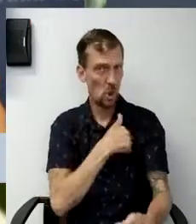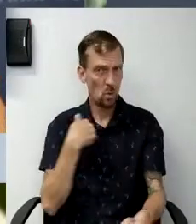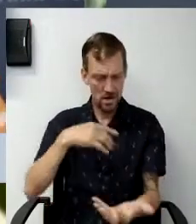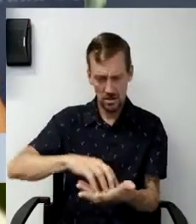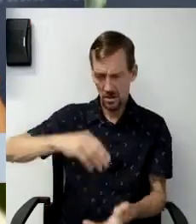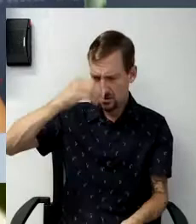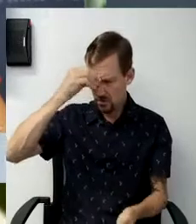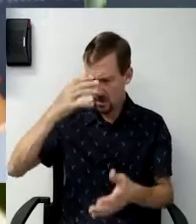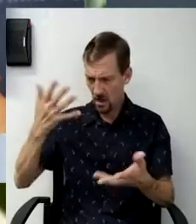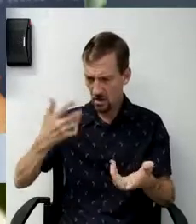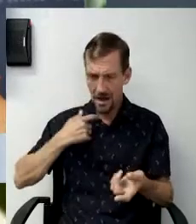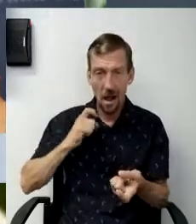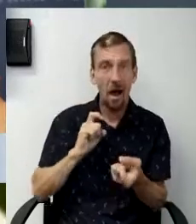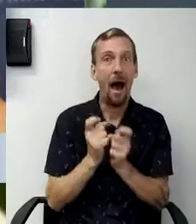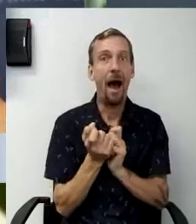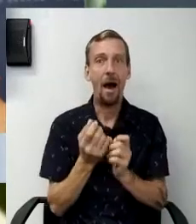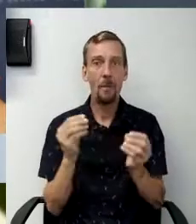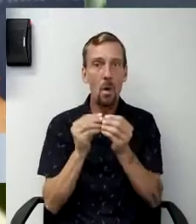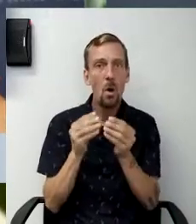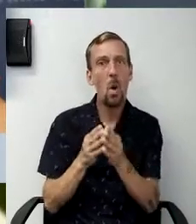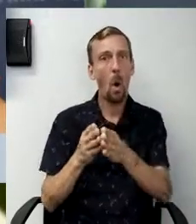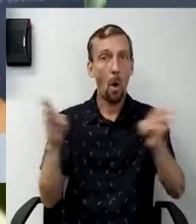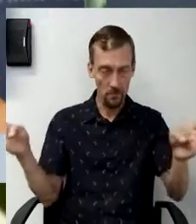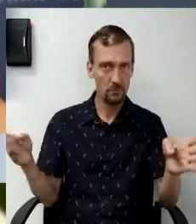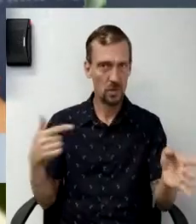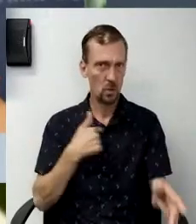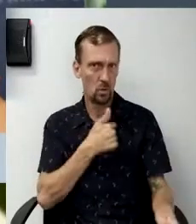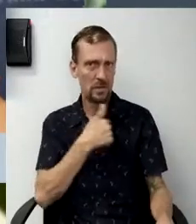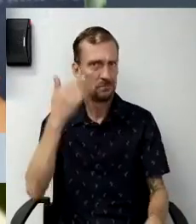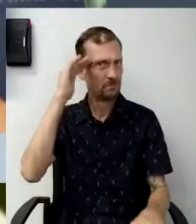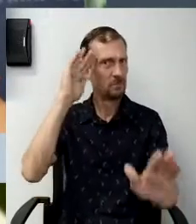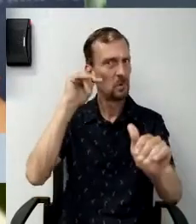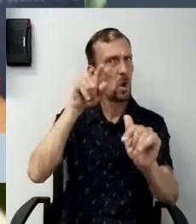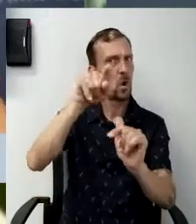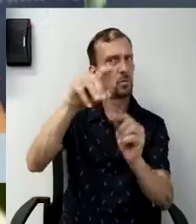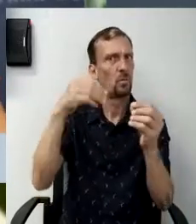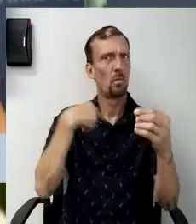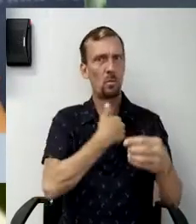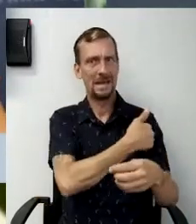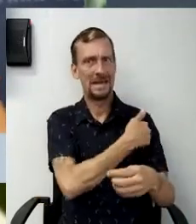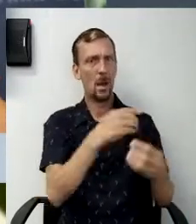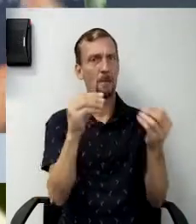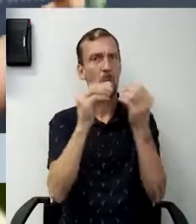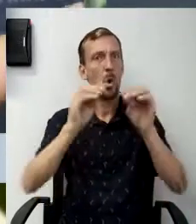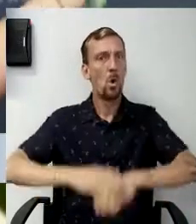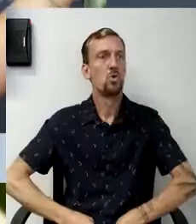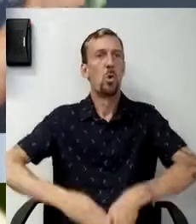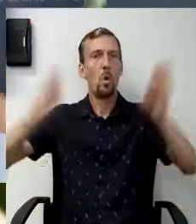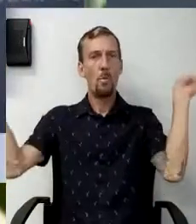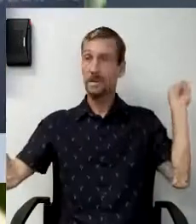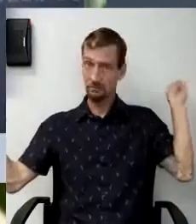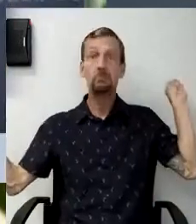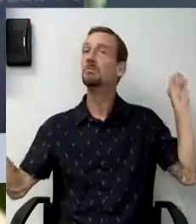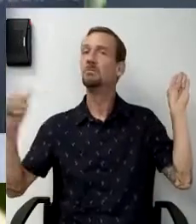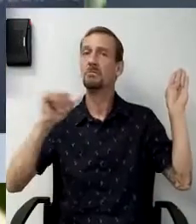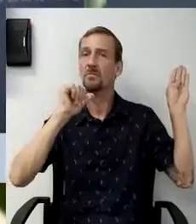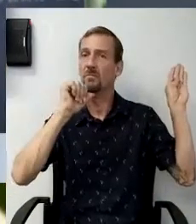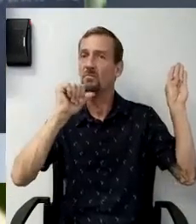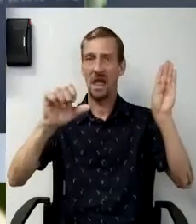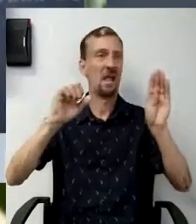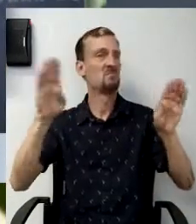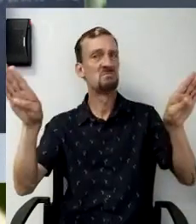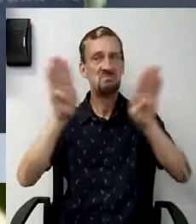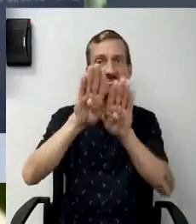we need to change or be more open about. And we hope you feel we are transparent and that we are open. You ask